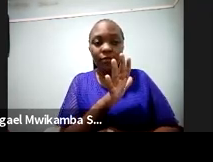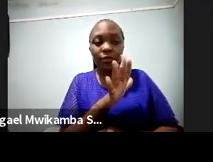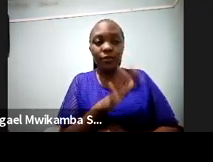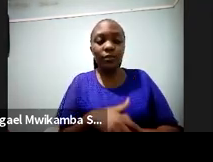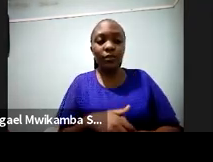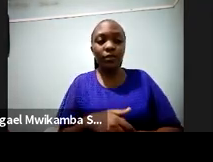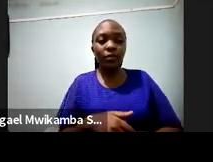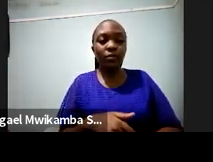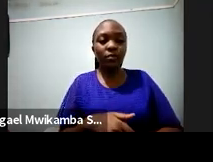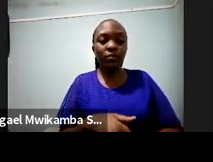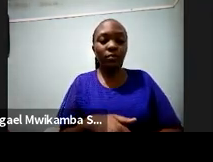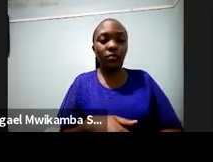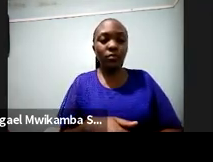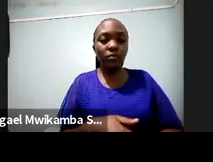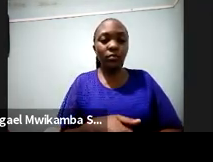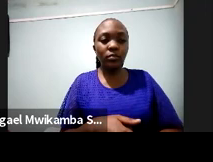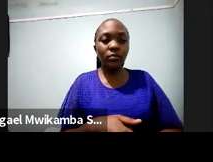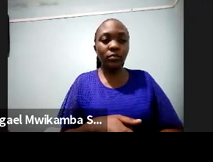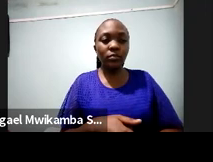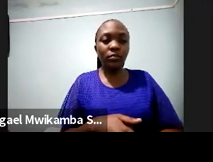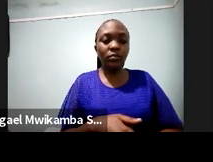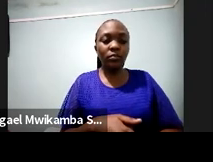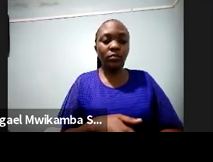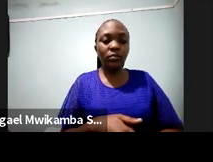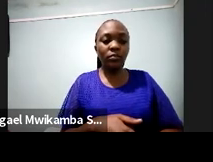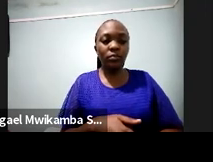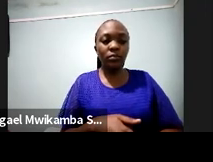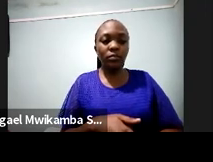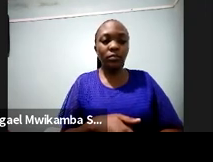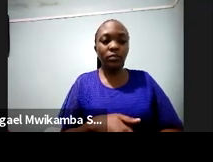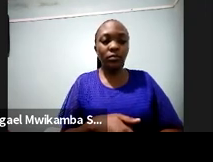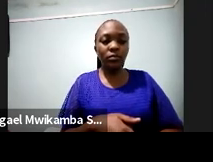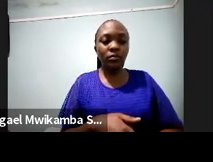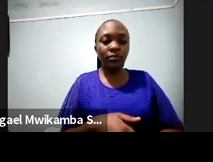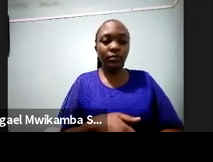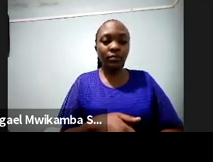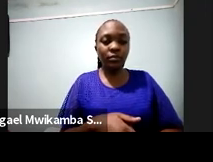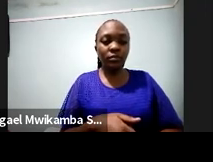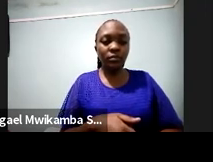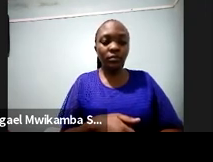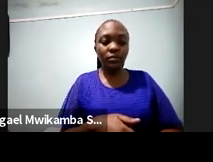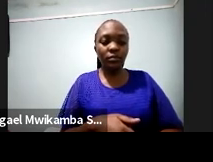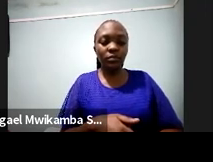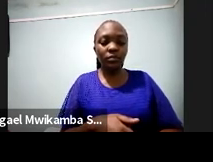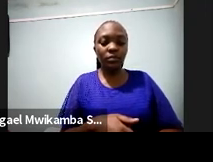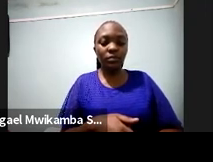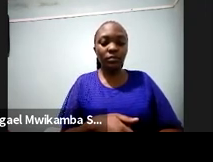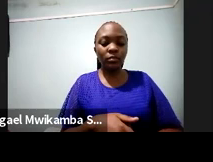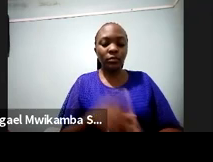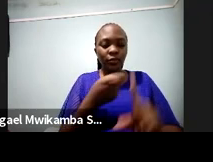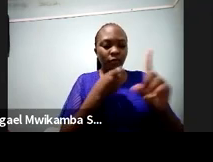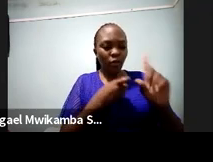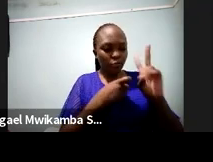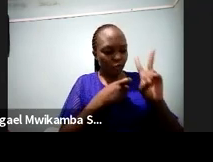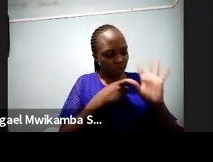I've made how many contributions? How many years are those? From 25, those are 10 years.